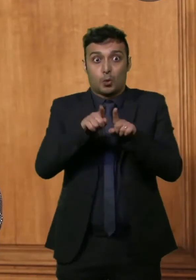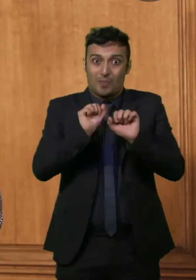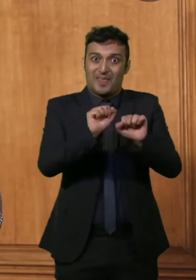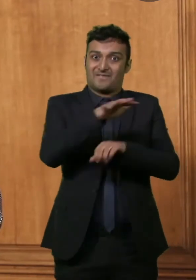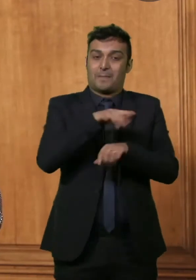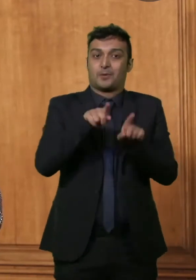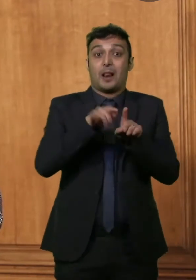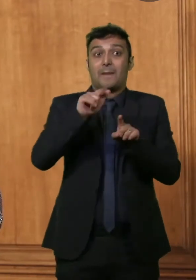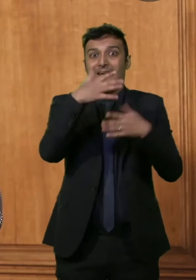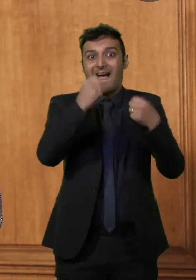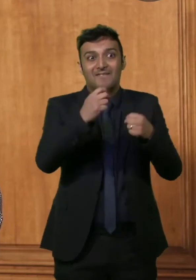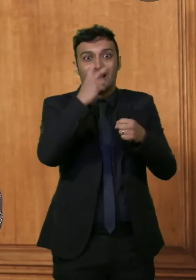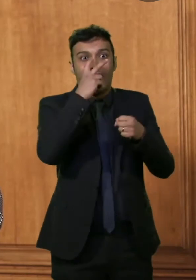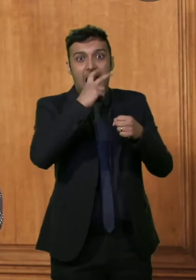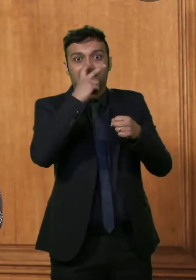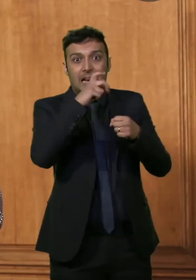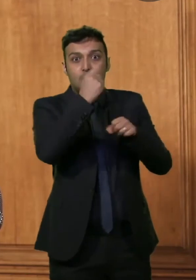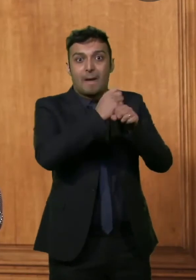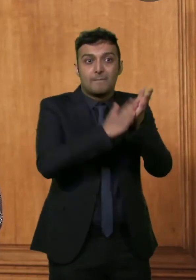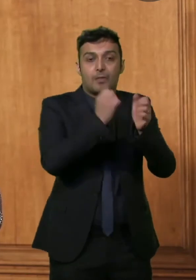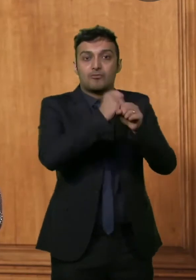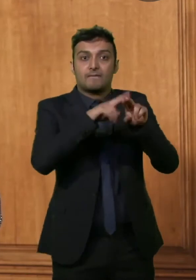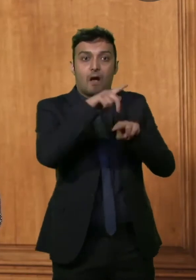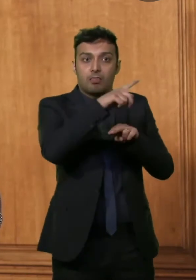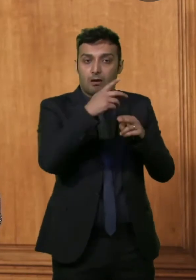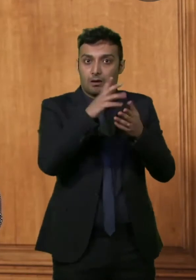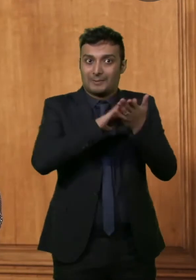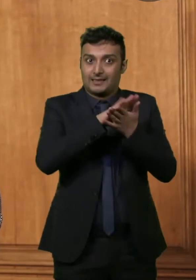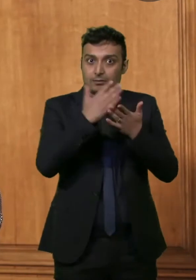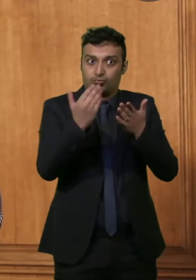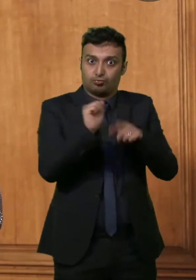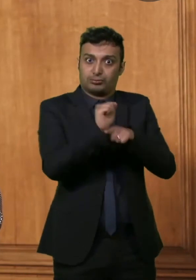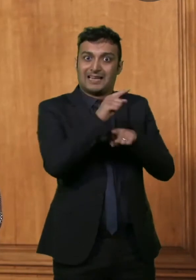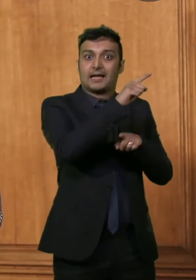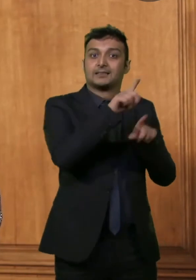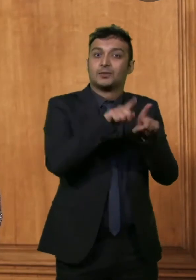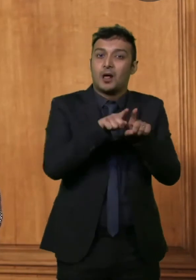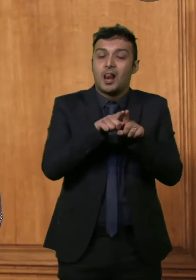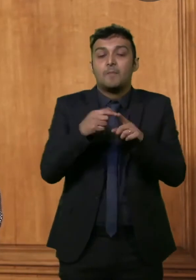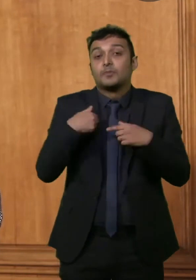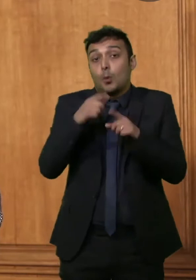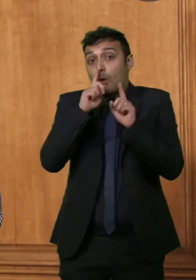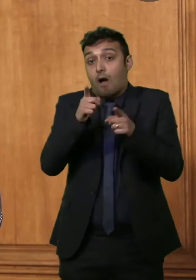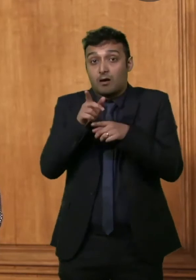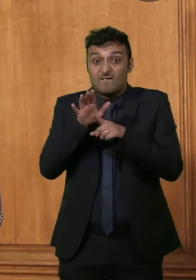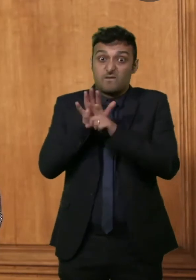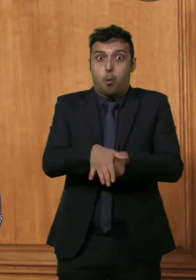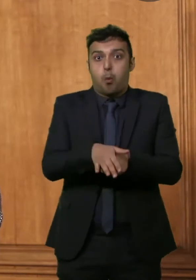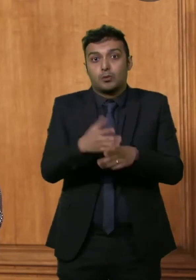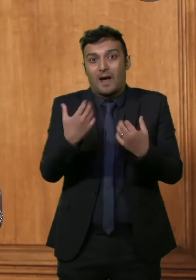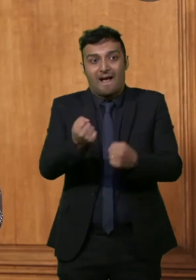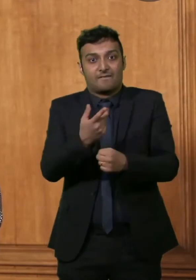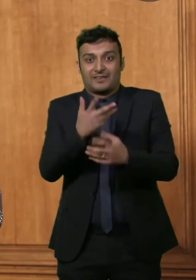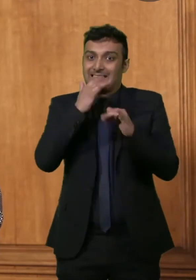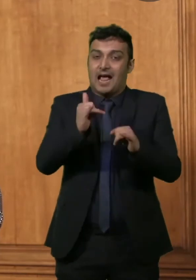family assurance as well. So children will never be forced to have a test. They cannot have a test without the appropriate permission. But I think the